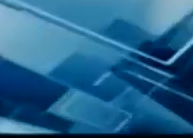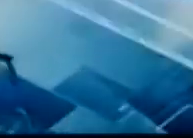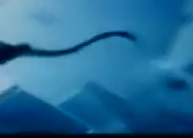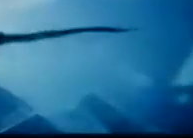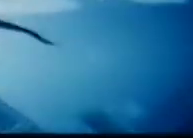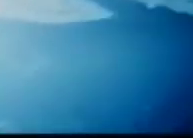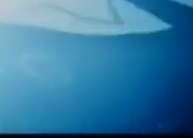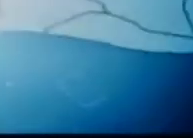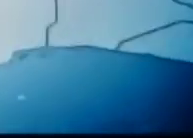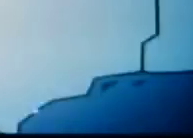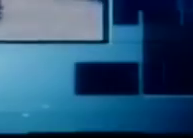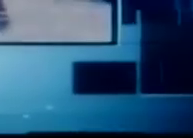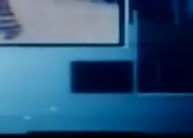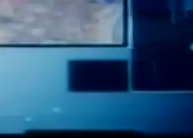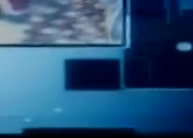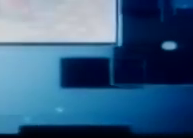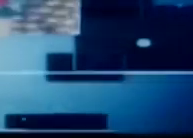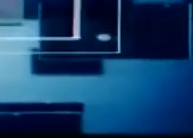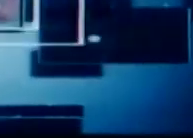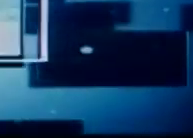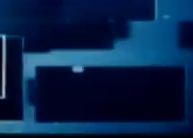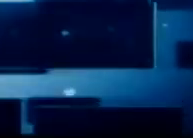studios in Lusaka and Livingstone.